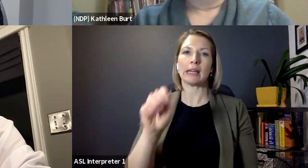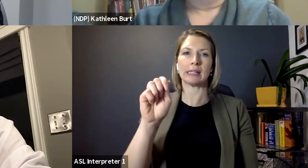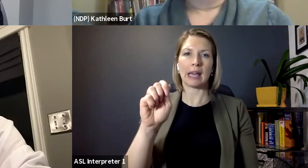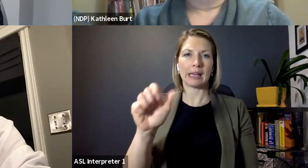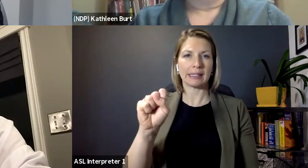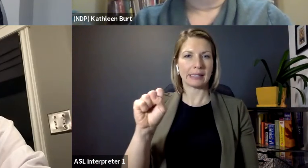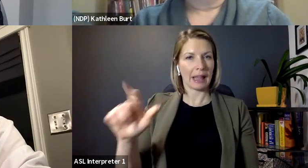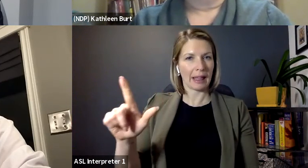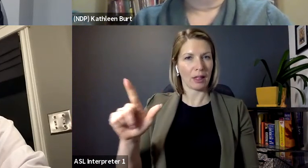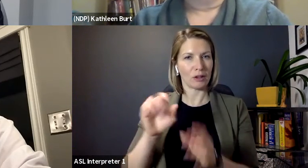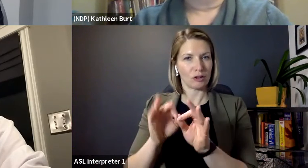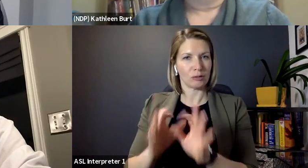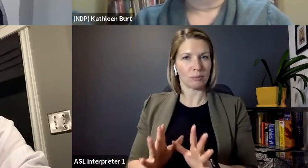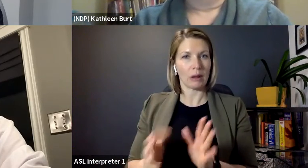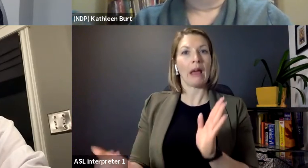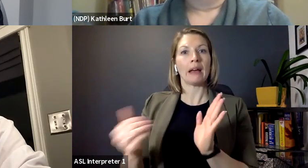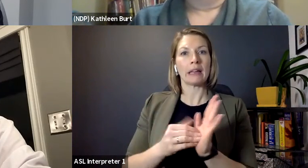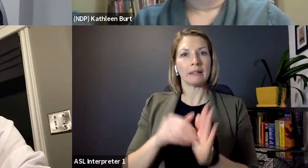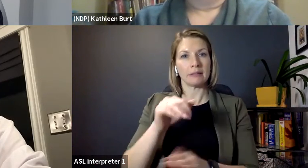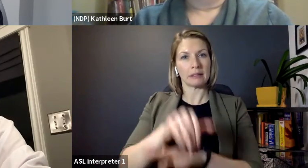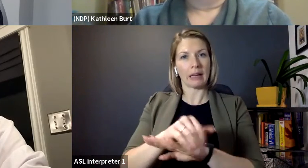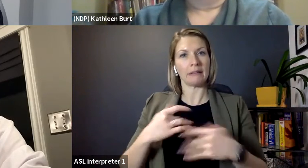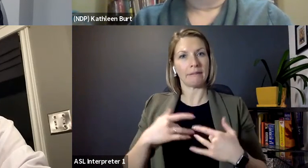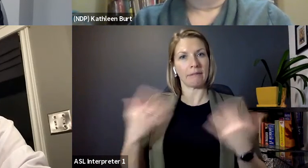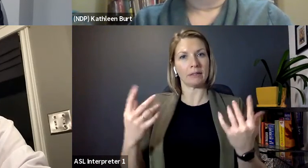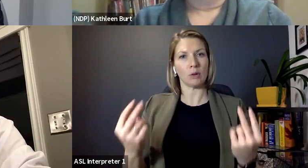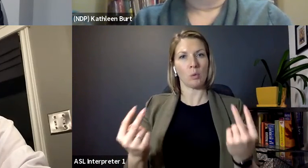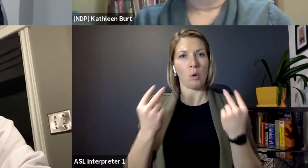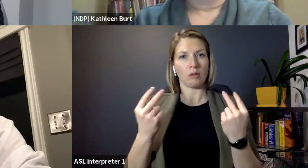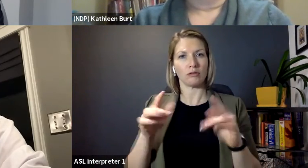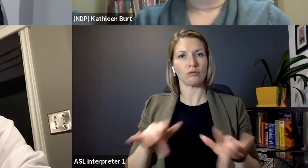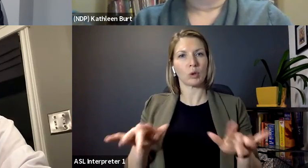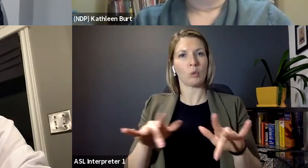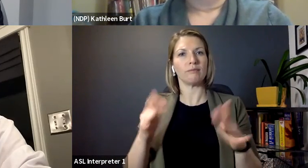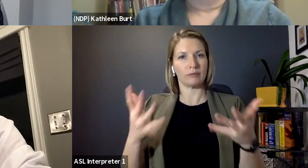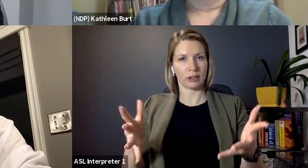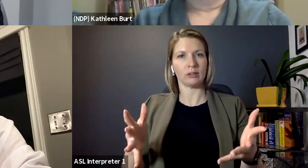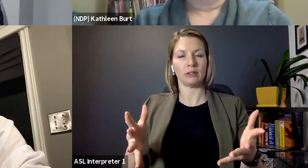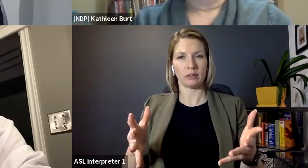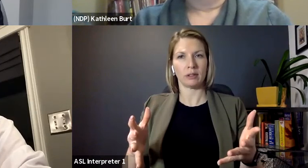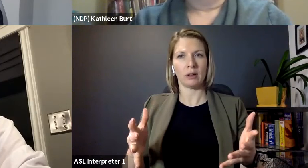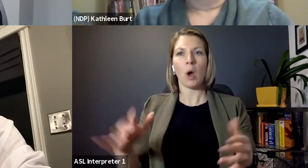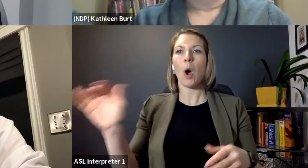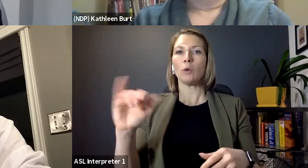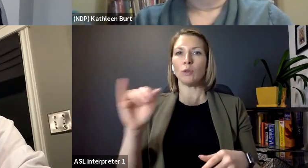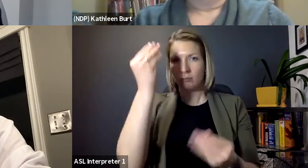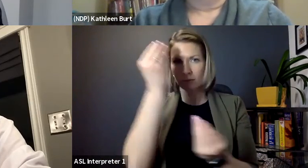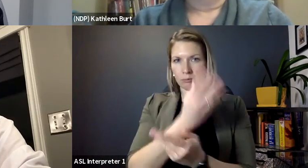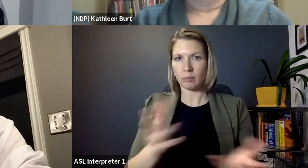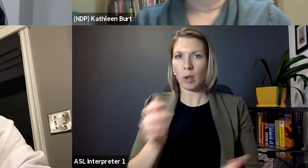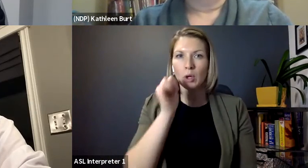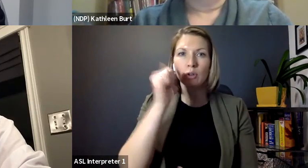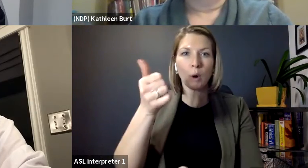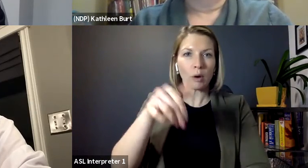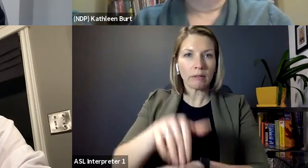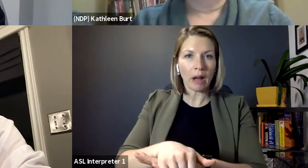event has been recorded and it will be available for viewing. Let me remind you that tomorrow night, we will have the